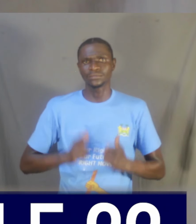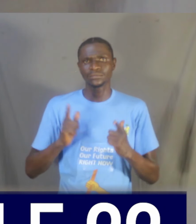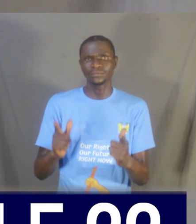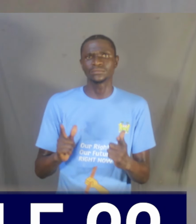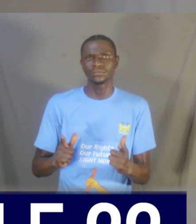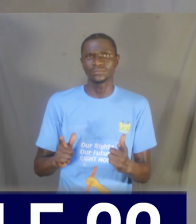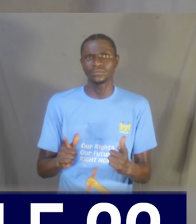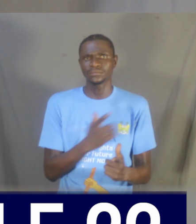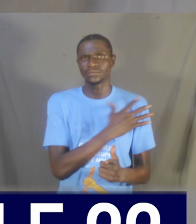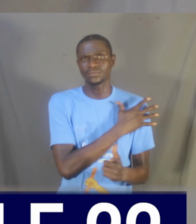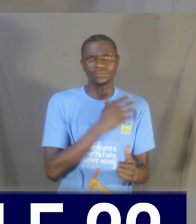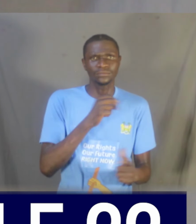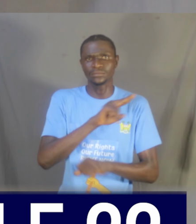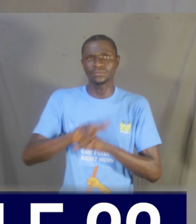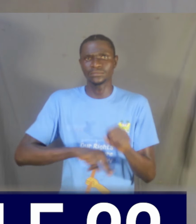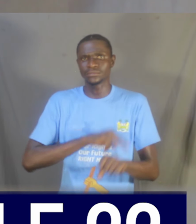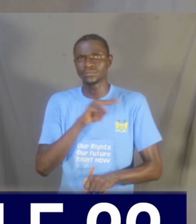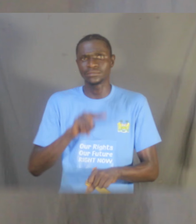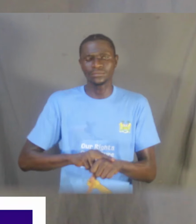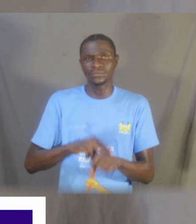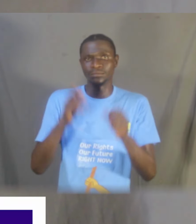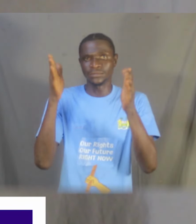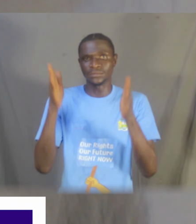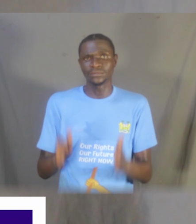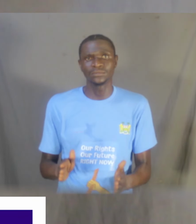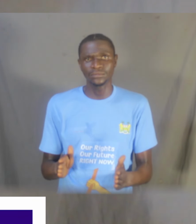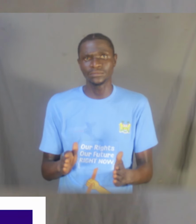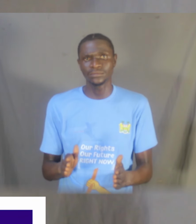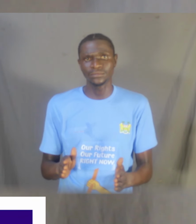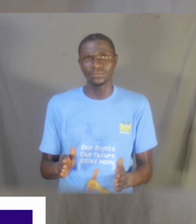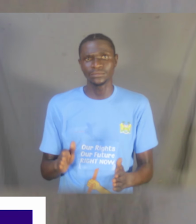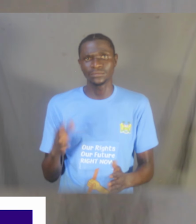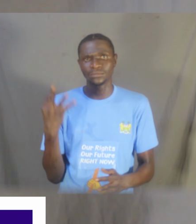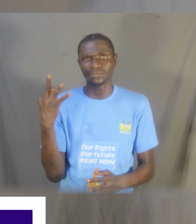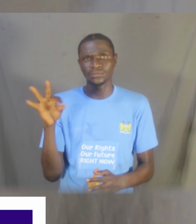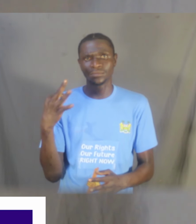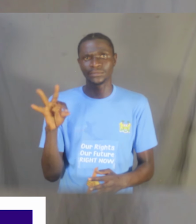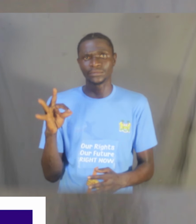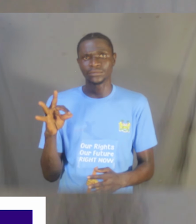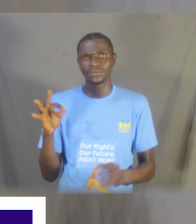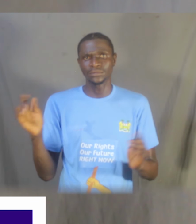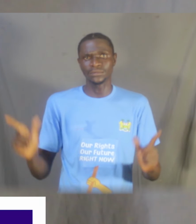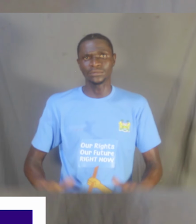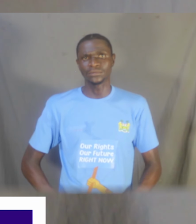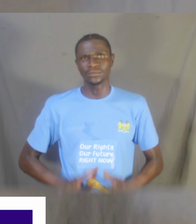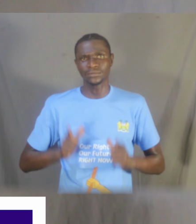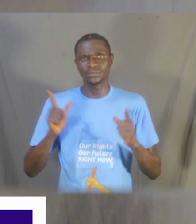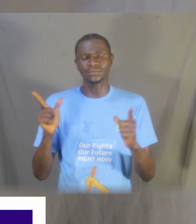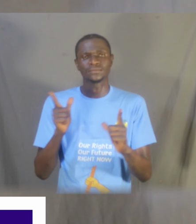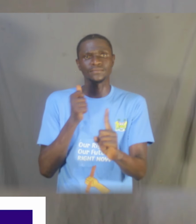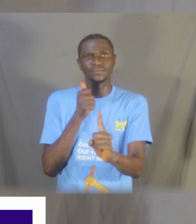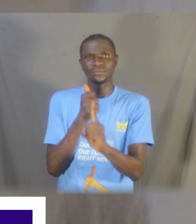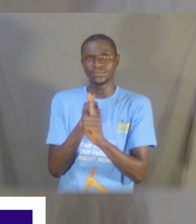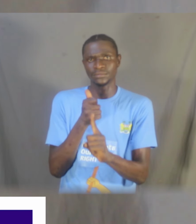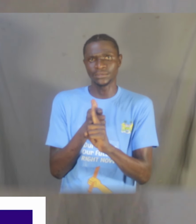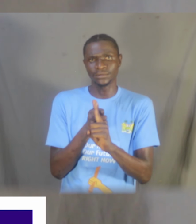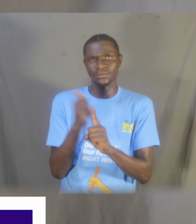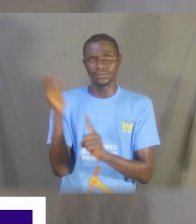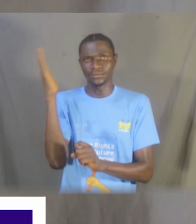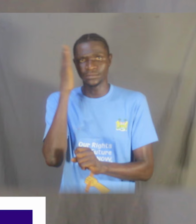Article 22. Respect for privacy. Protects against arbitrary interference with privacy and ensures the confidentiality